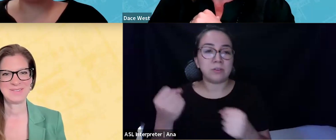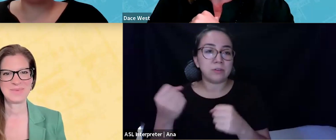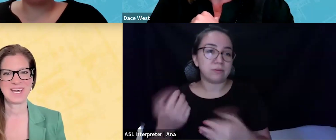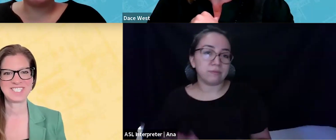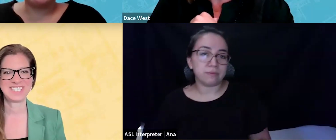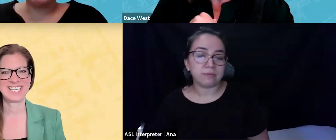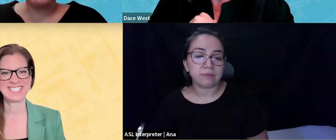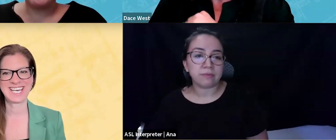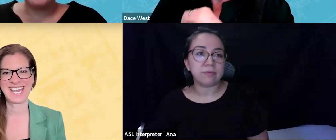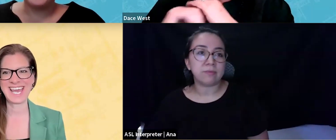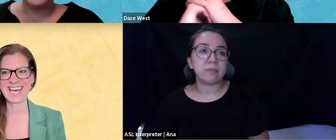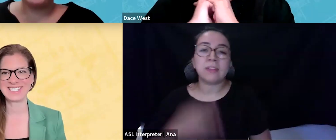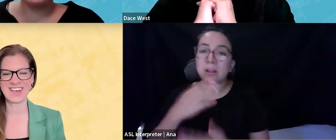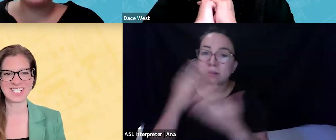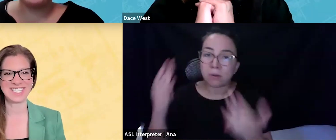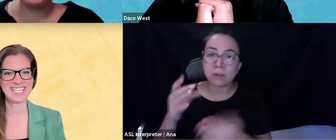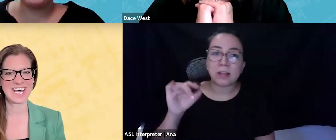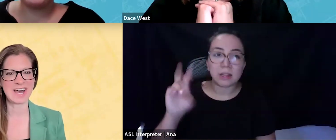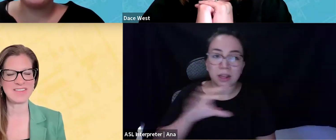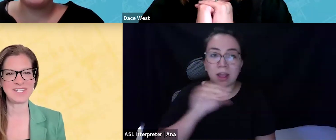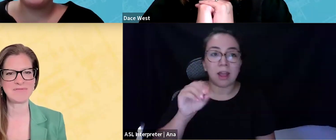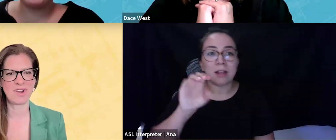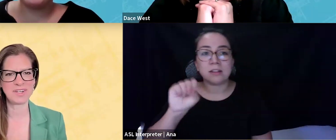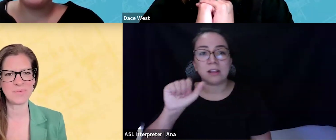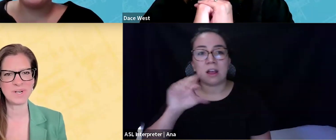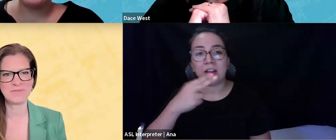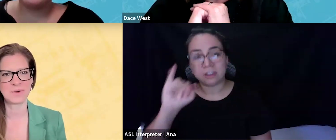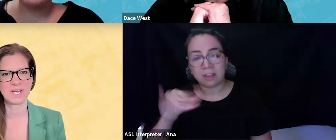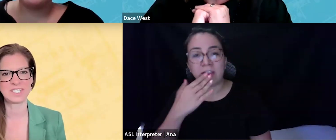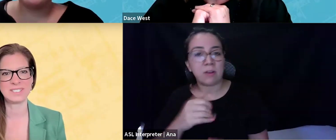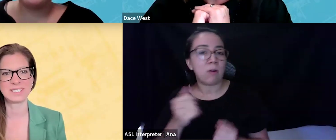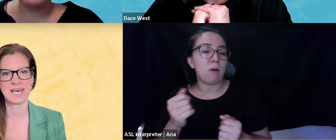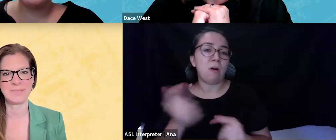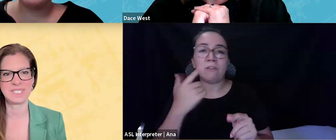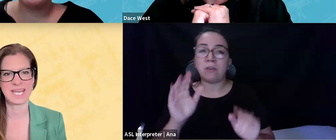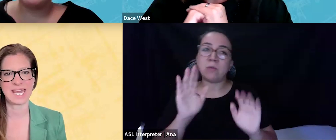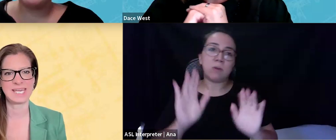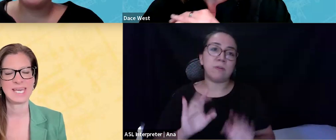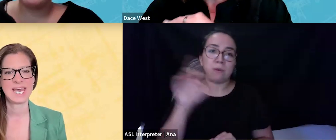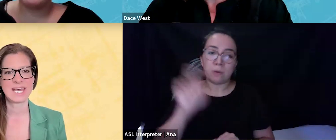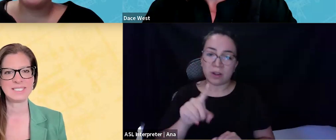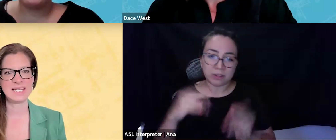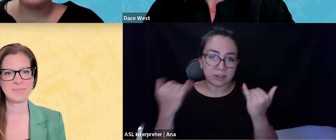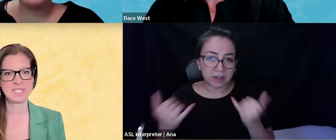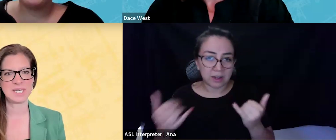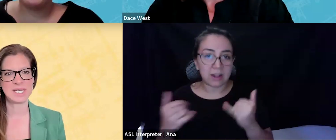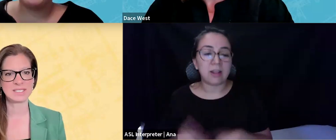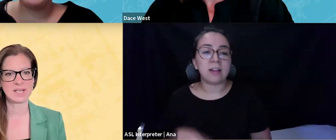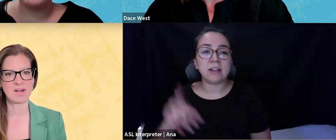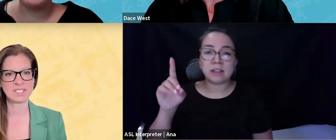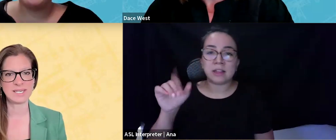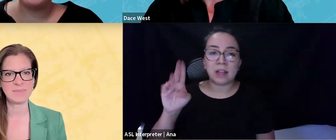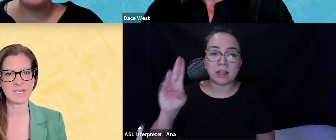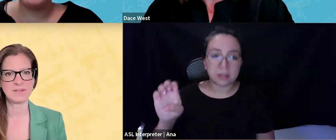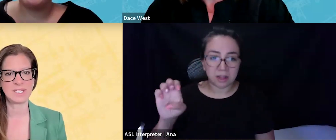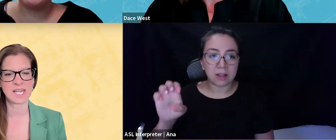Thank you so much, Desa and Sachi. And thank you for all your wonderful questions today. As Desa mentioned, it's